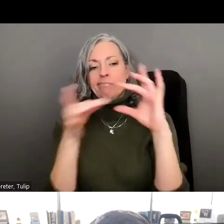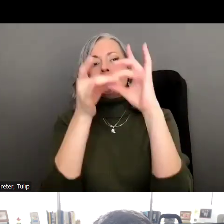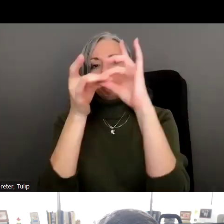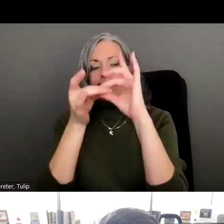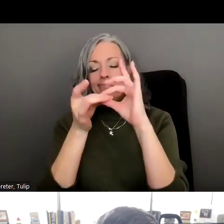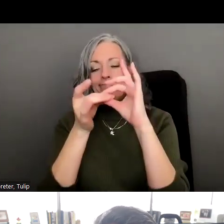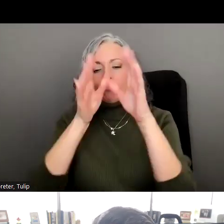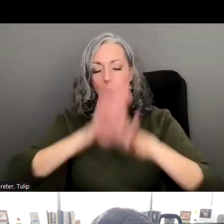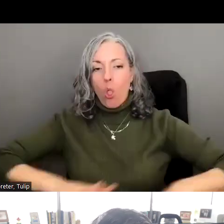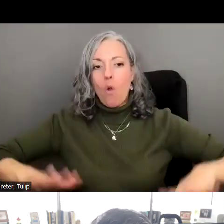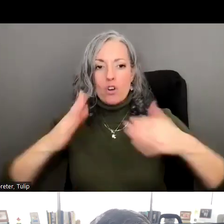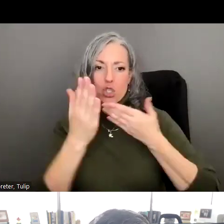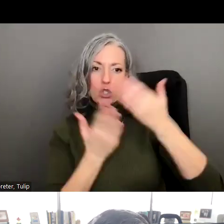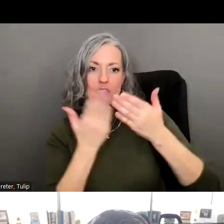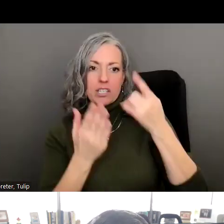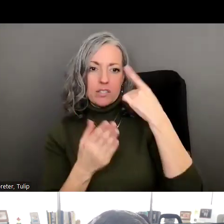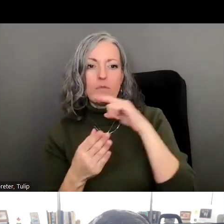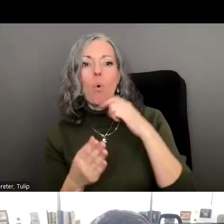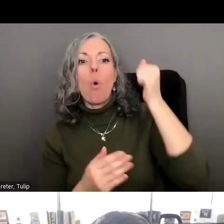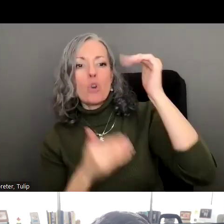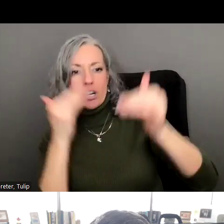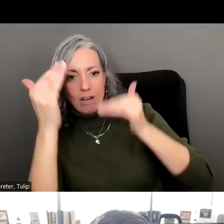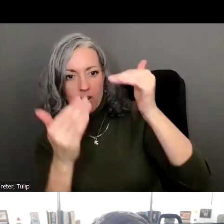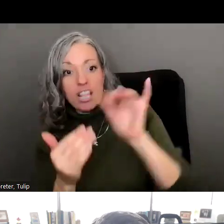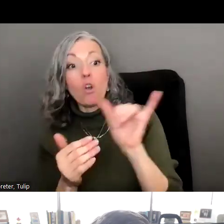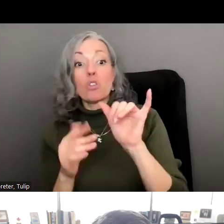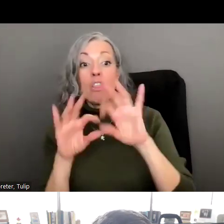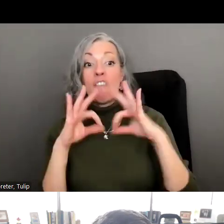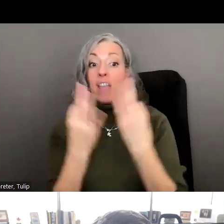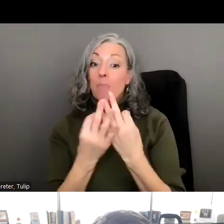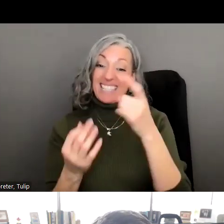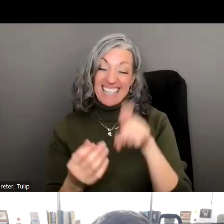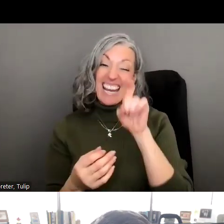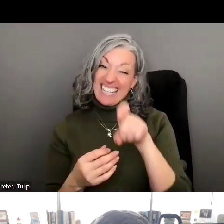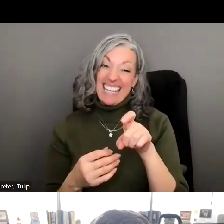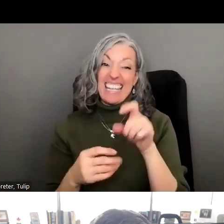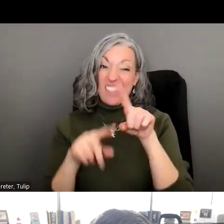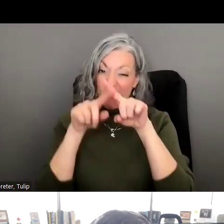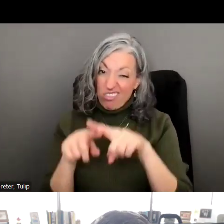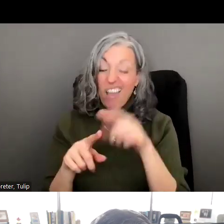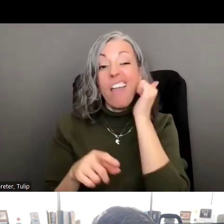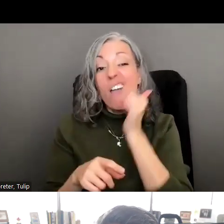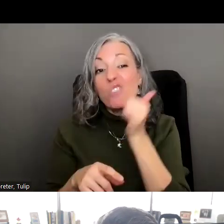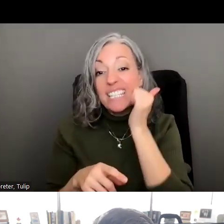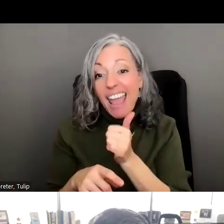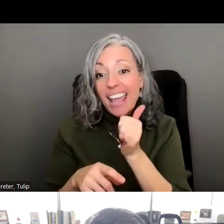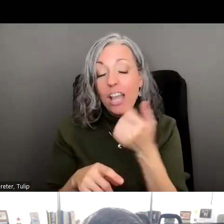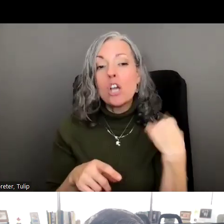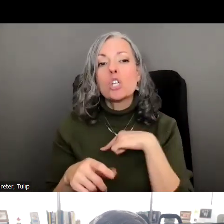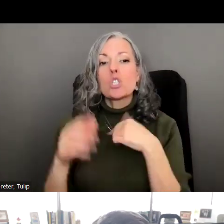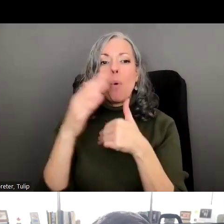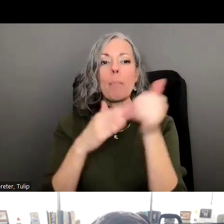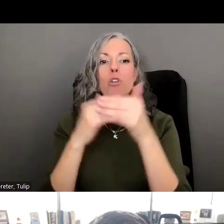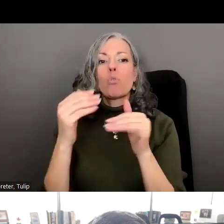array of services older adults and their families rely on each and every day. And we're building a no wrong door